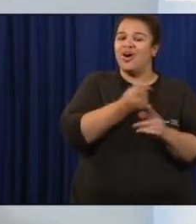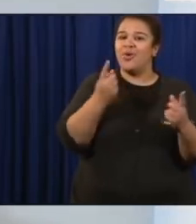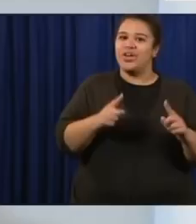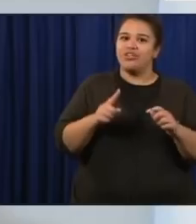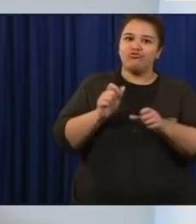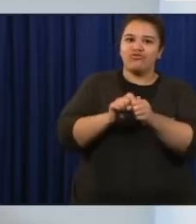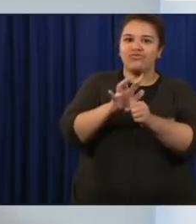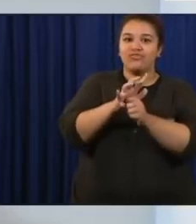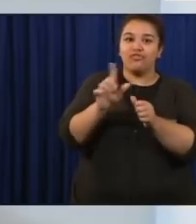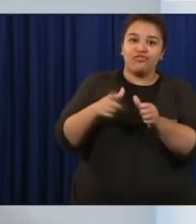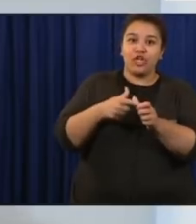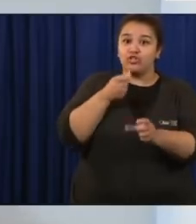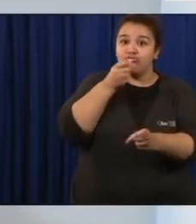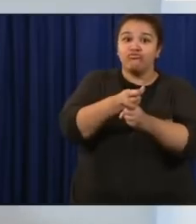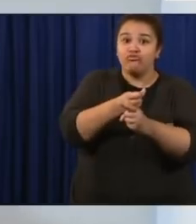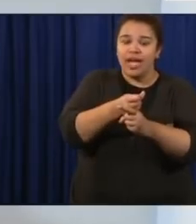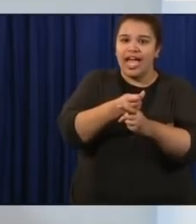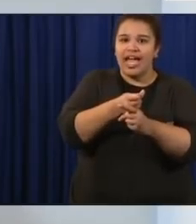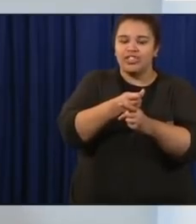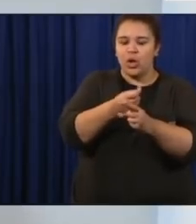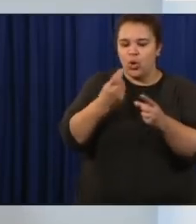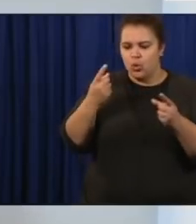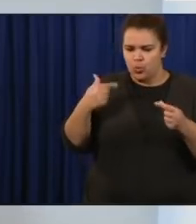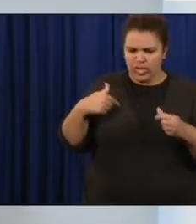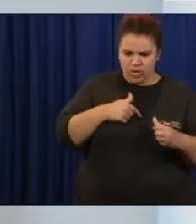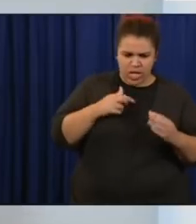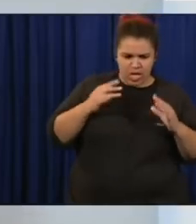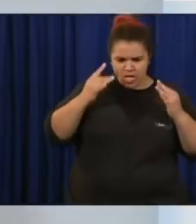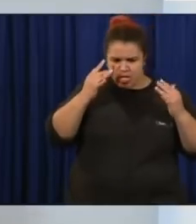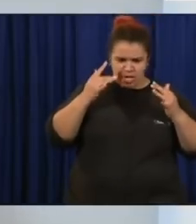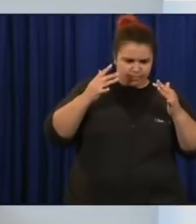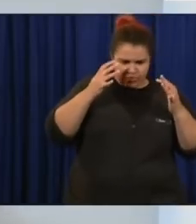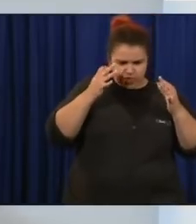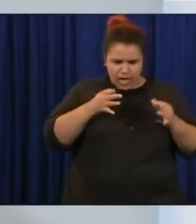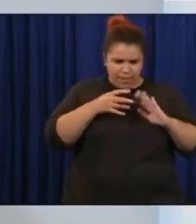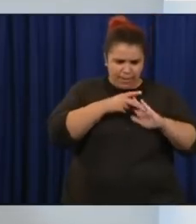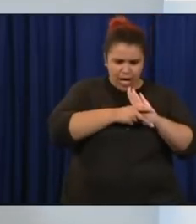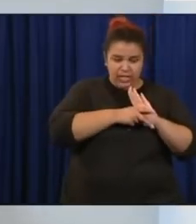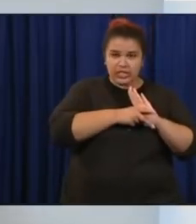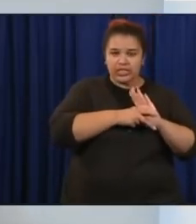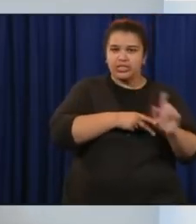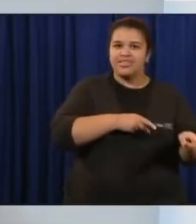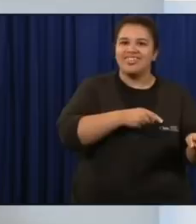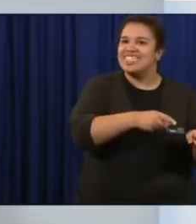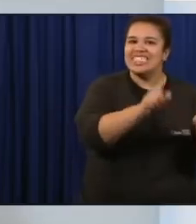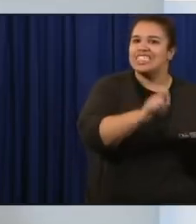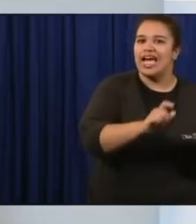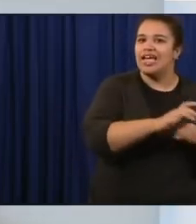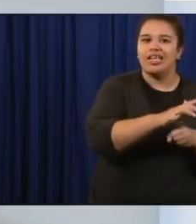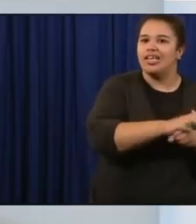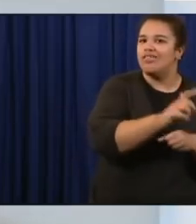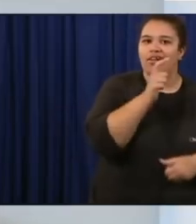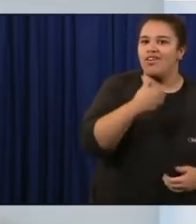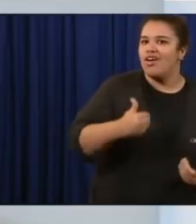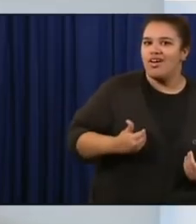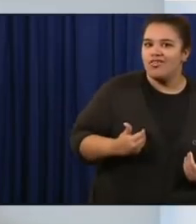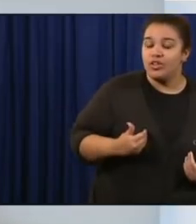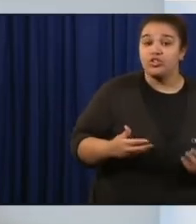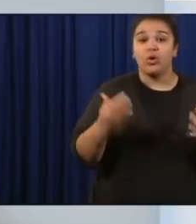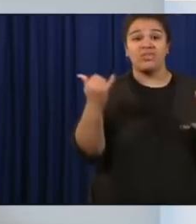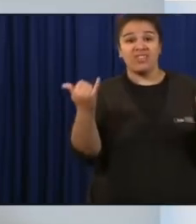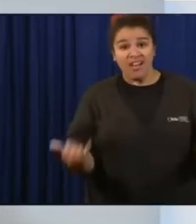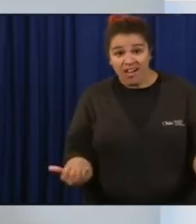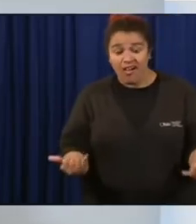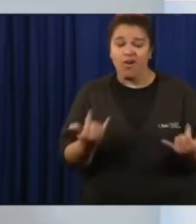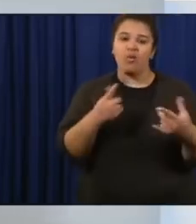looking at a statewide policy versus local issues. So the fact that we have testing now and tracing, and that will continue to improve,